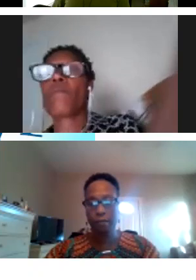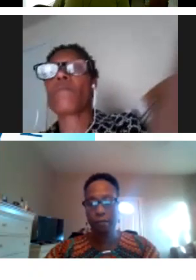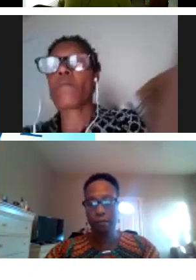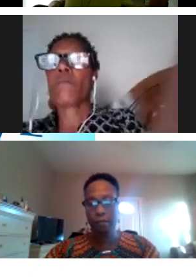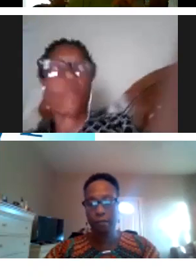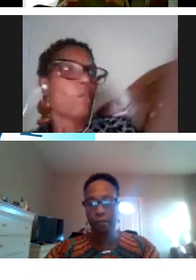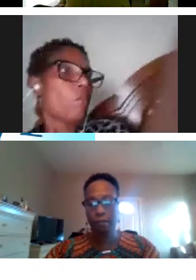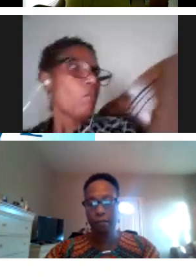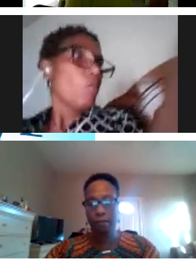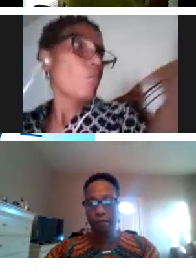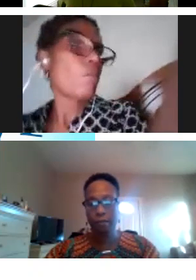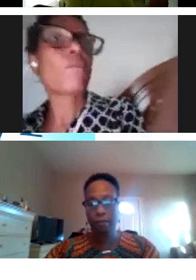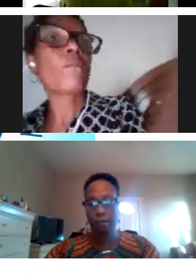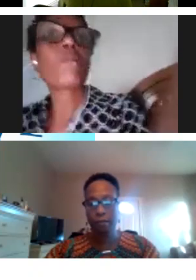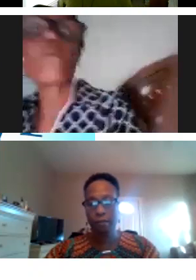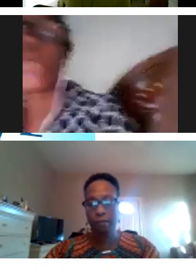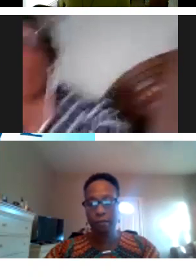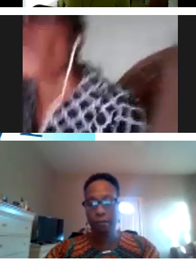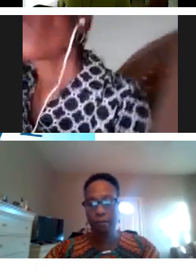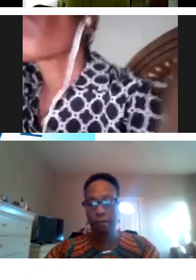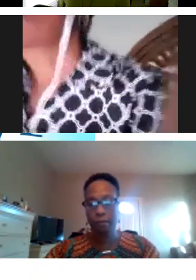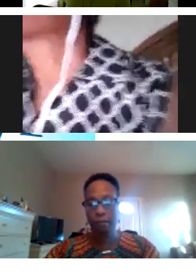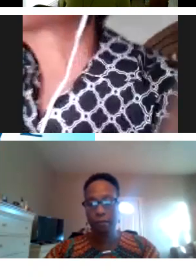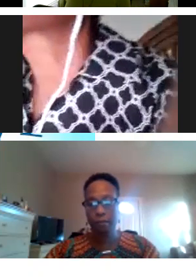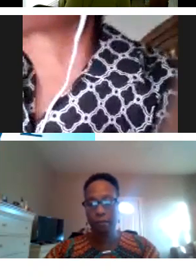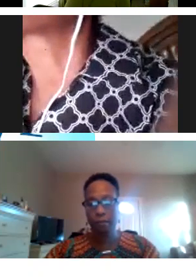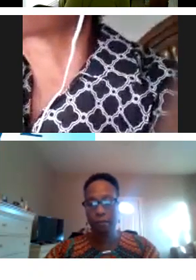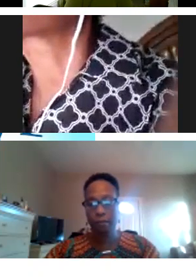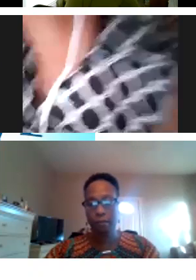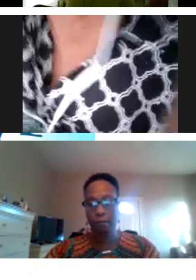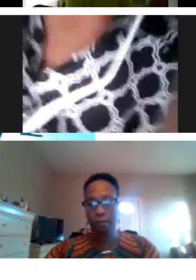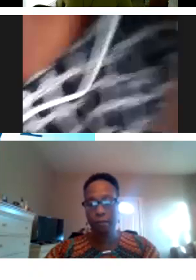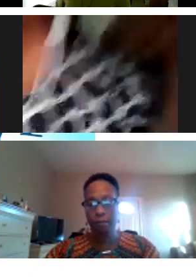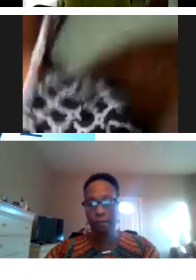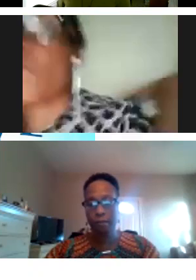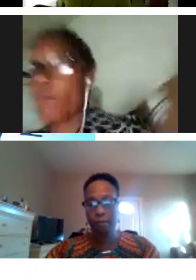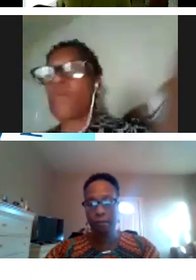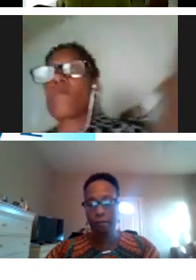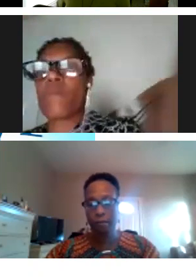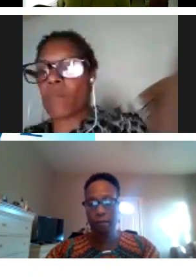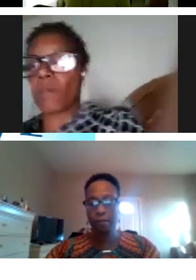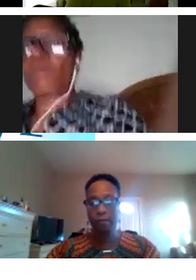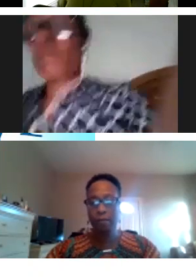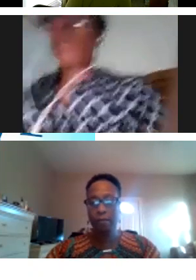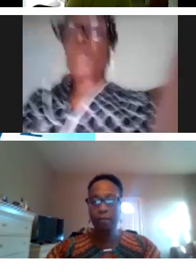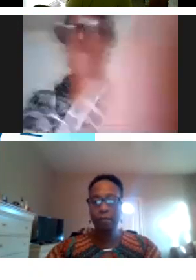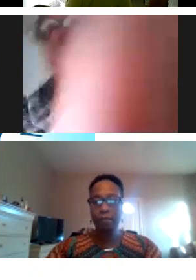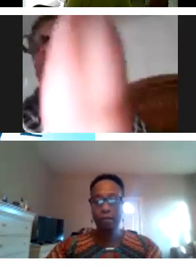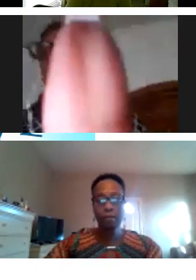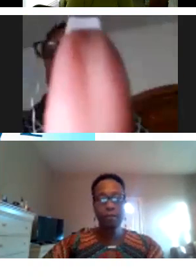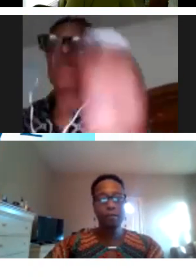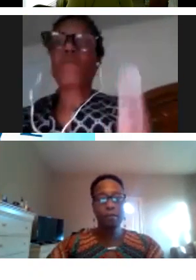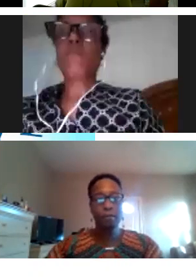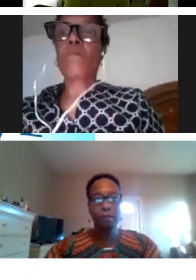that you can ask a question rather than having to type it out. Or you can just go ahead and post a question in the Q&A